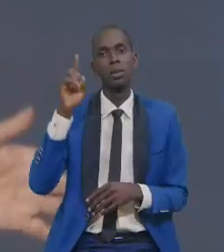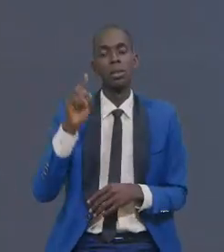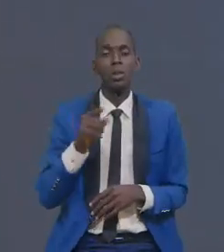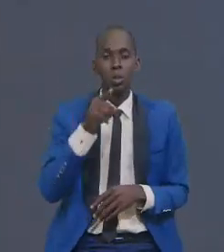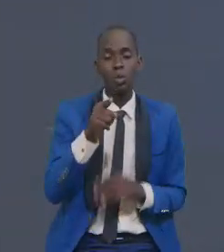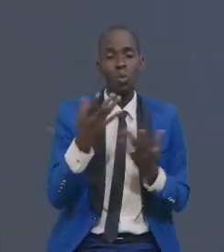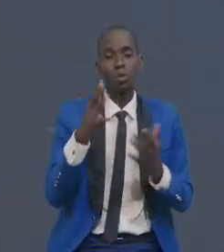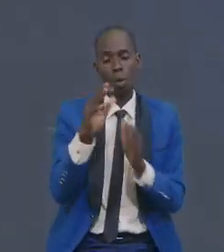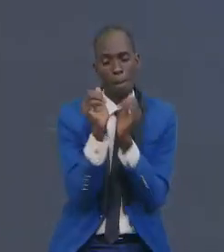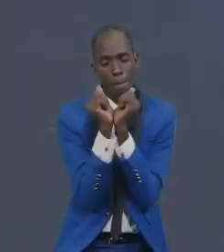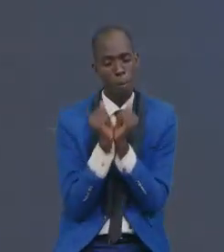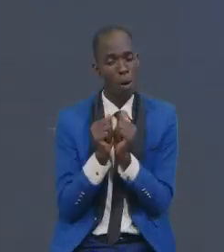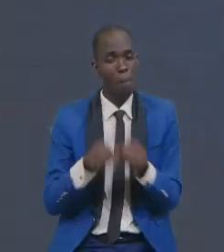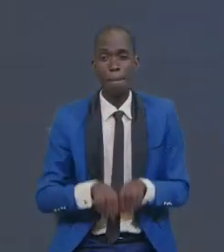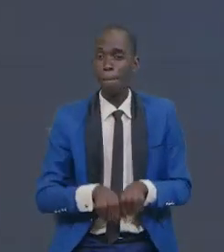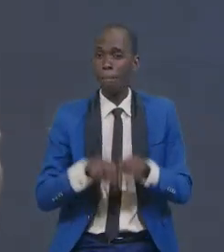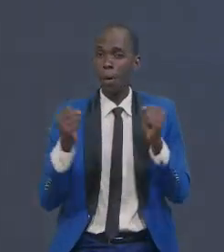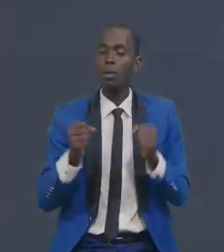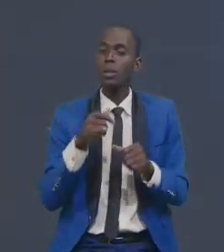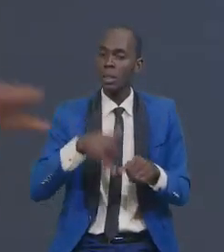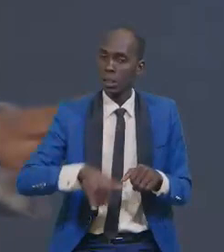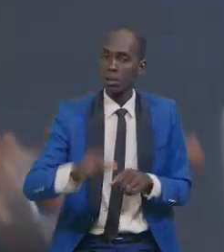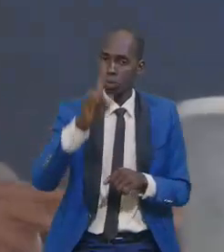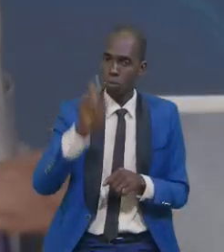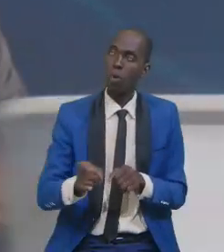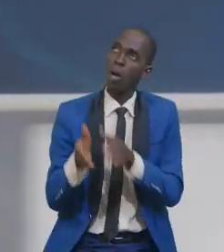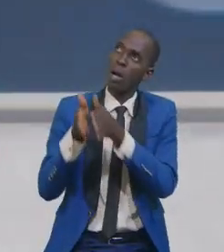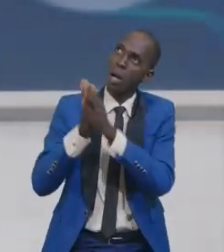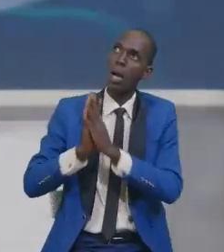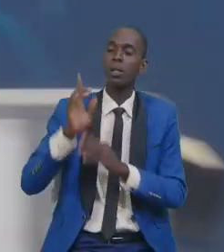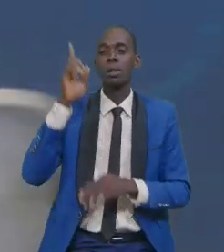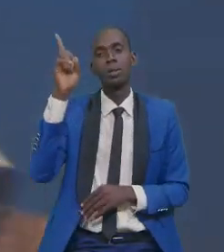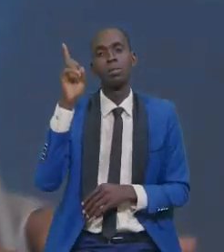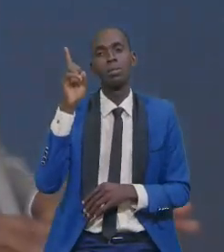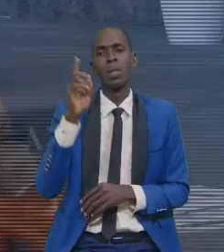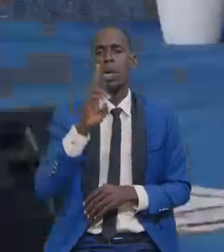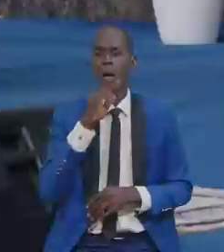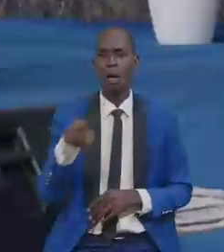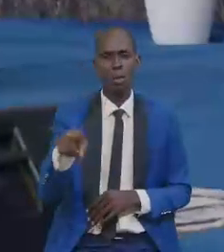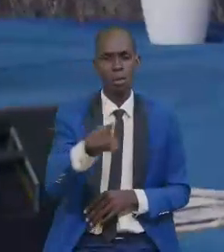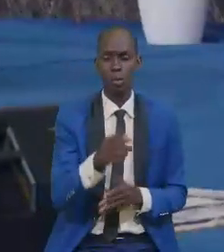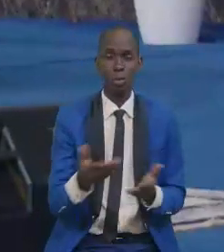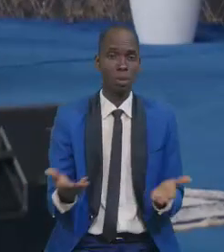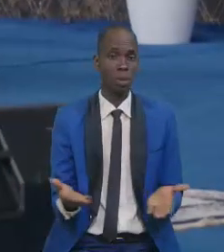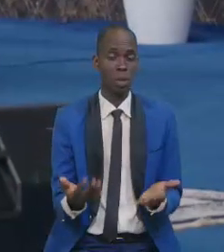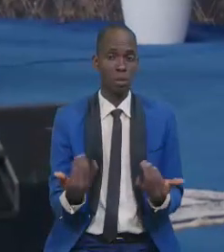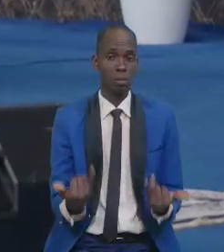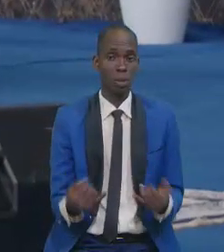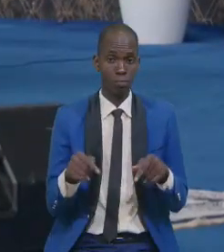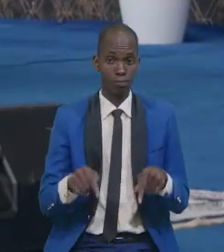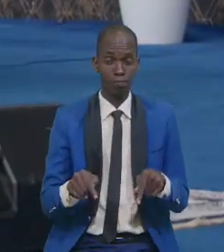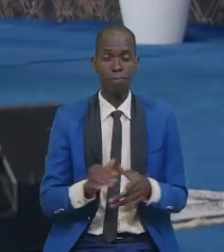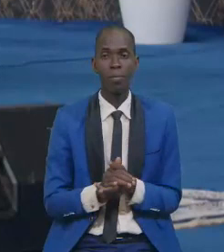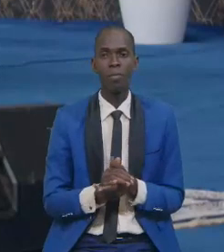broken, and yet you must tell him. Are you here and you need